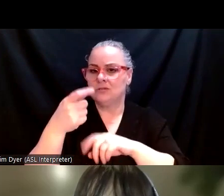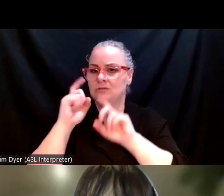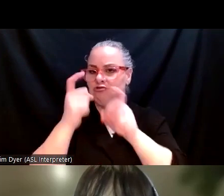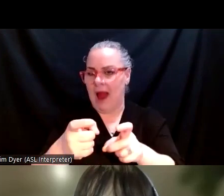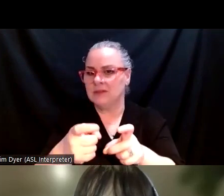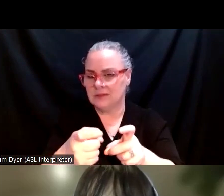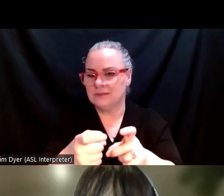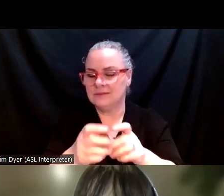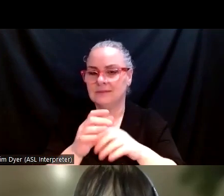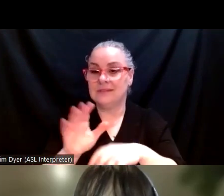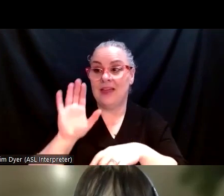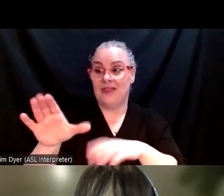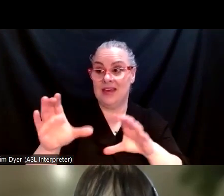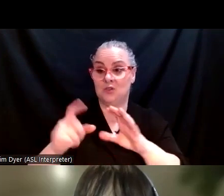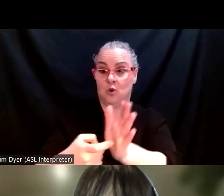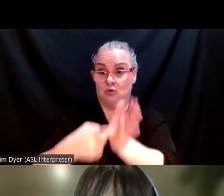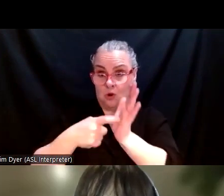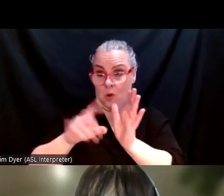require that group to